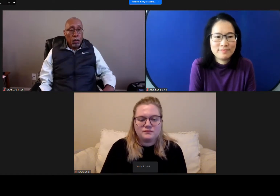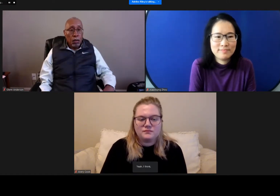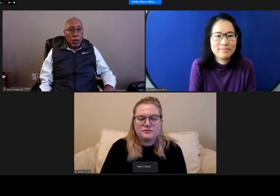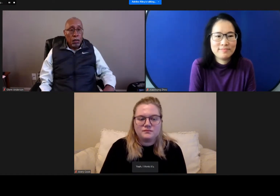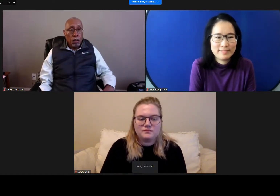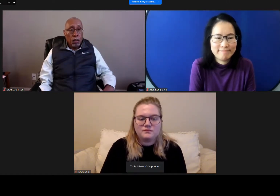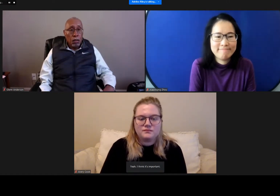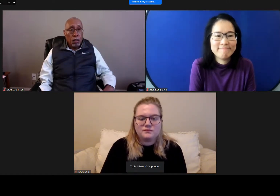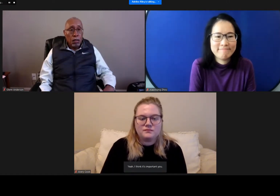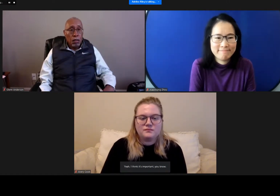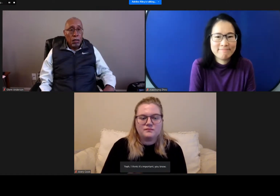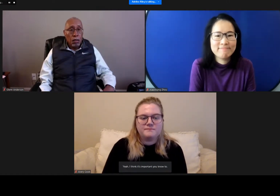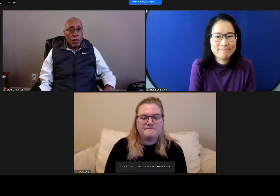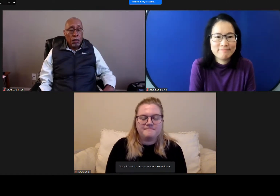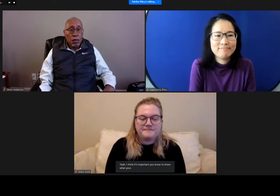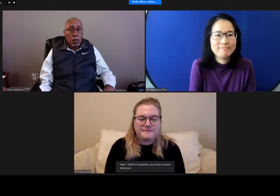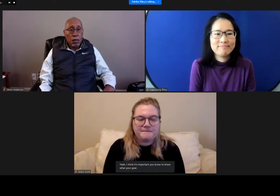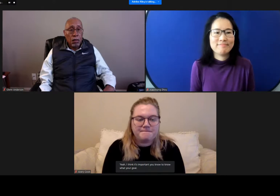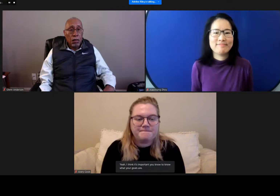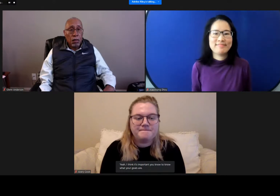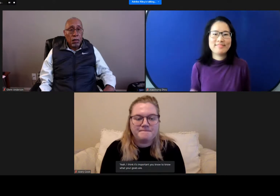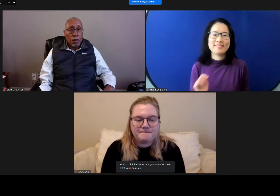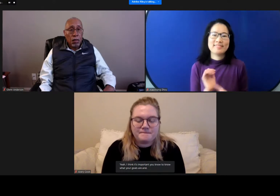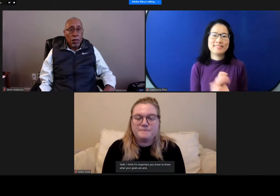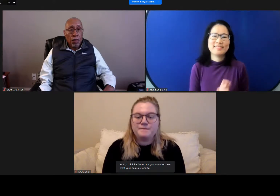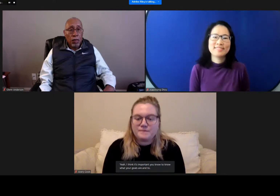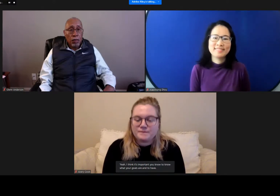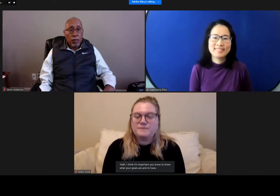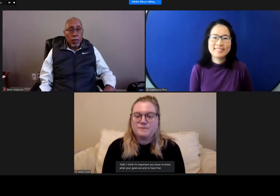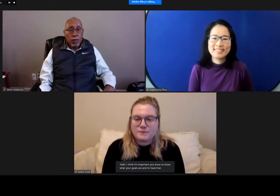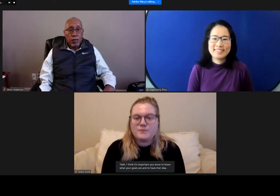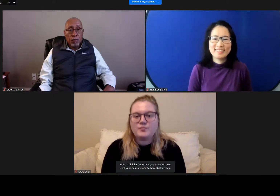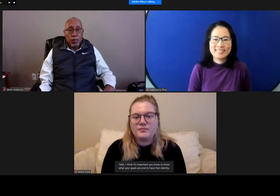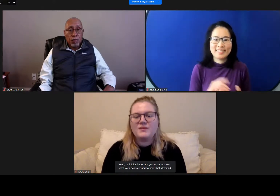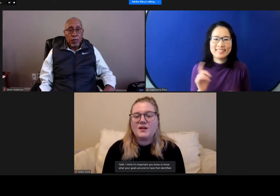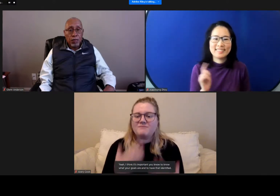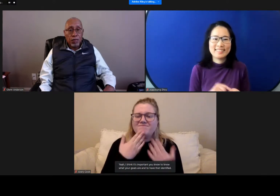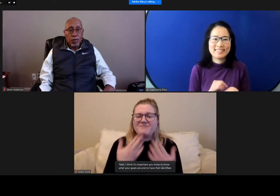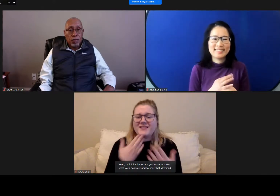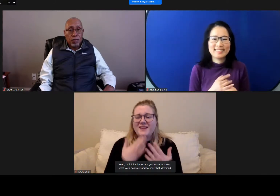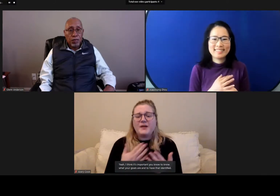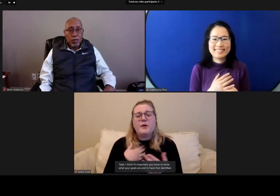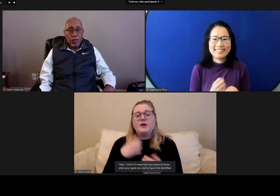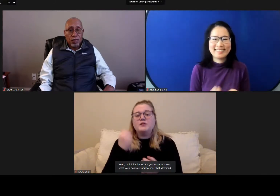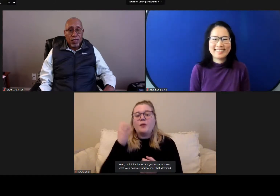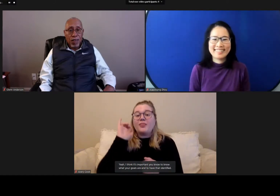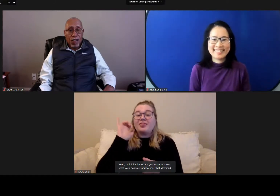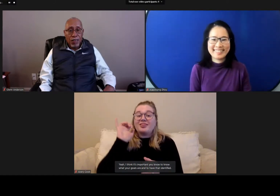it's important, you know, to know what your goals are and to have that identified.